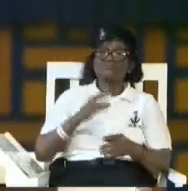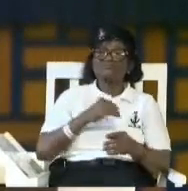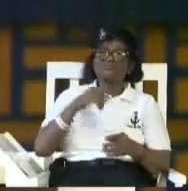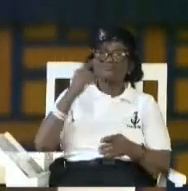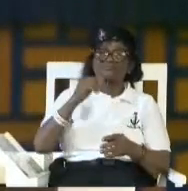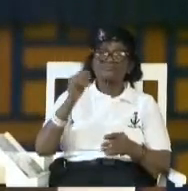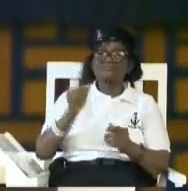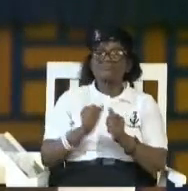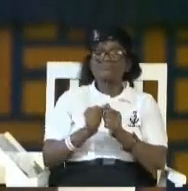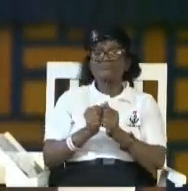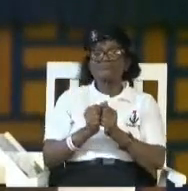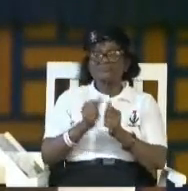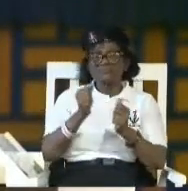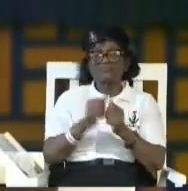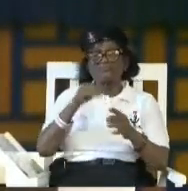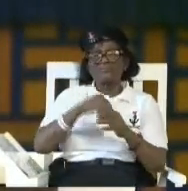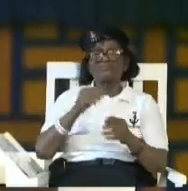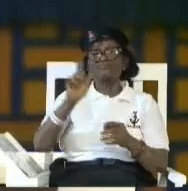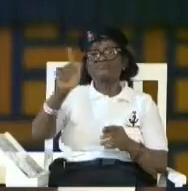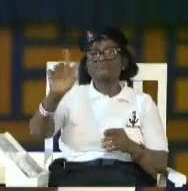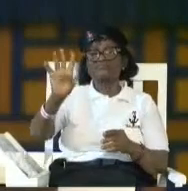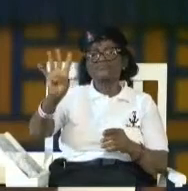24 hours,